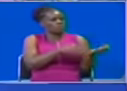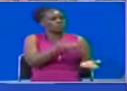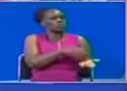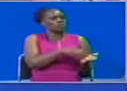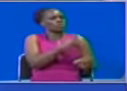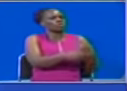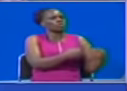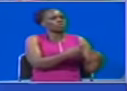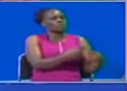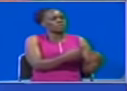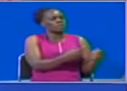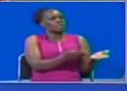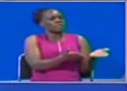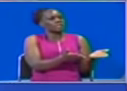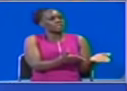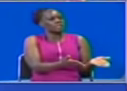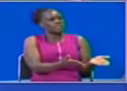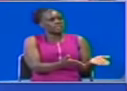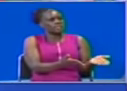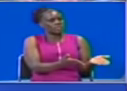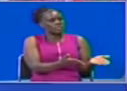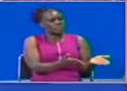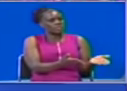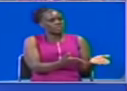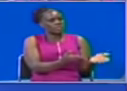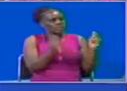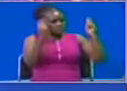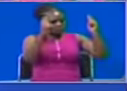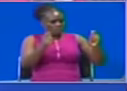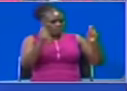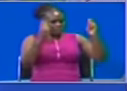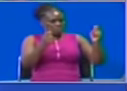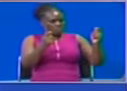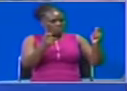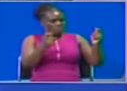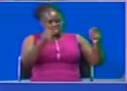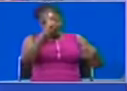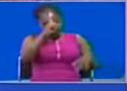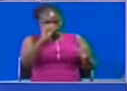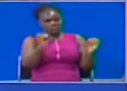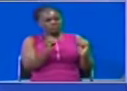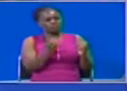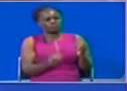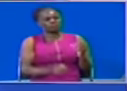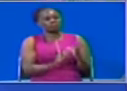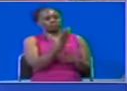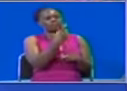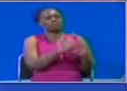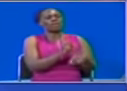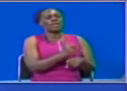to work. This is a strike that is not just a strike out of the blue. It emanates back all